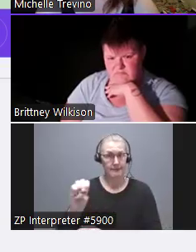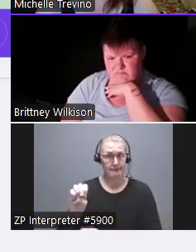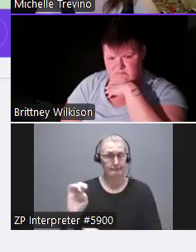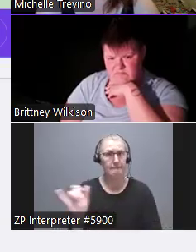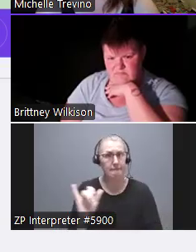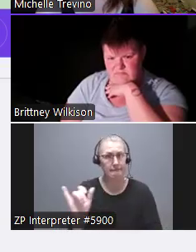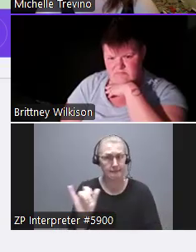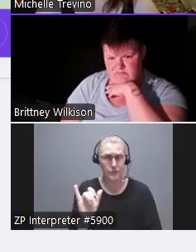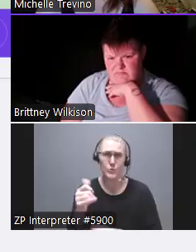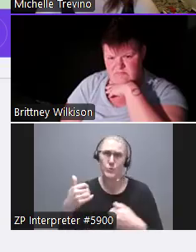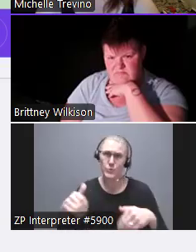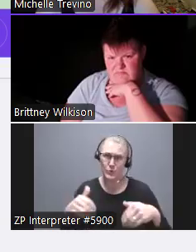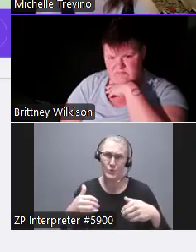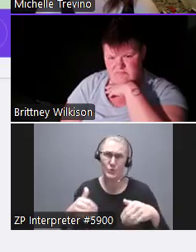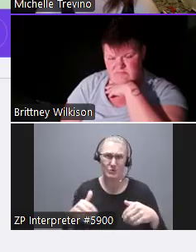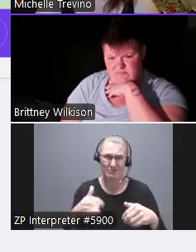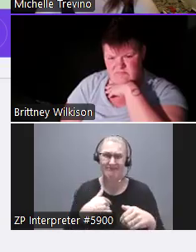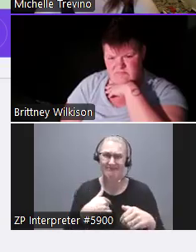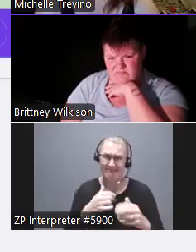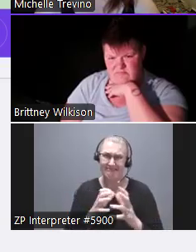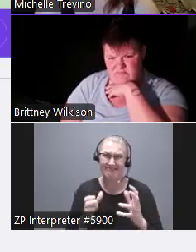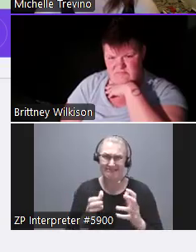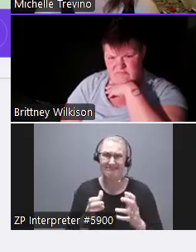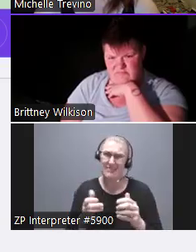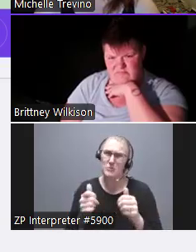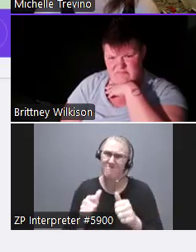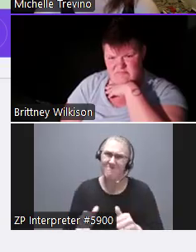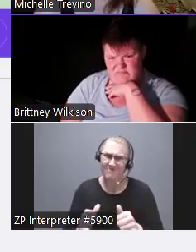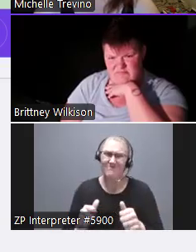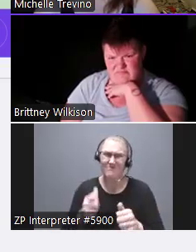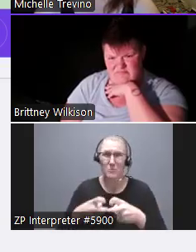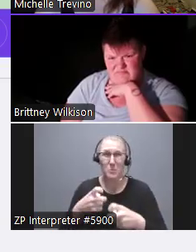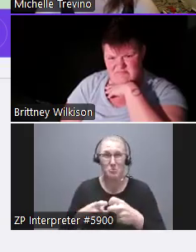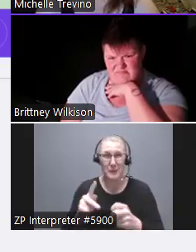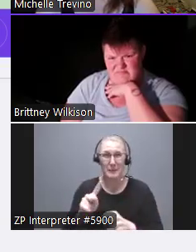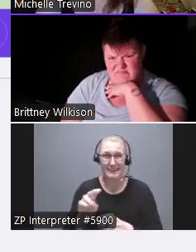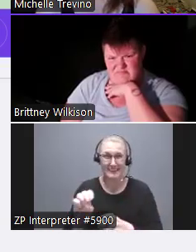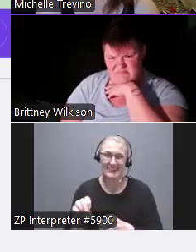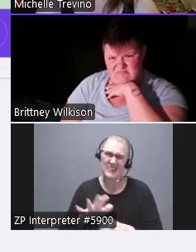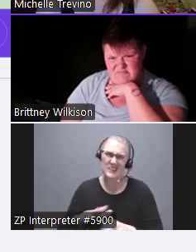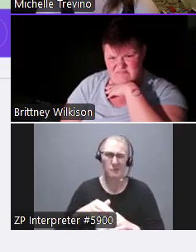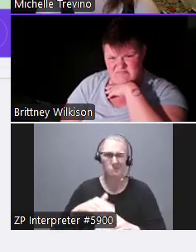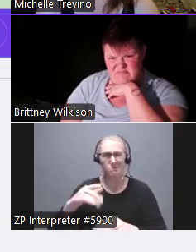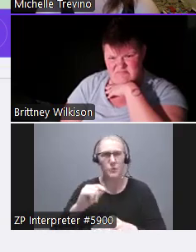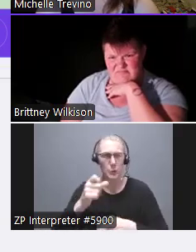my joints got messed up after being a paramedic for over 20, well, around 20 years.